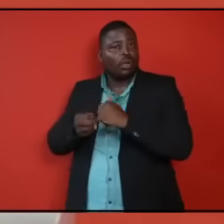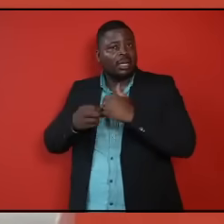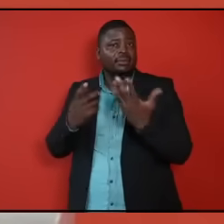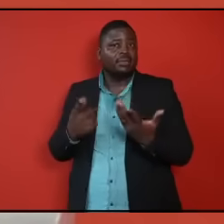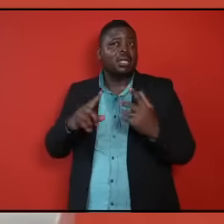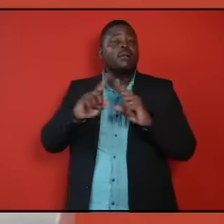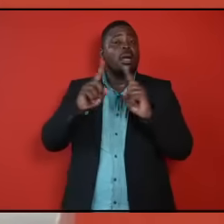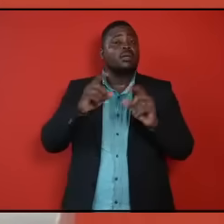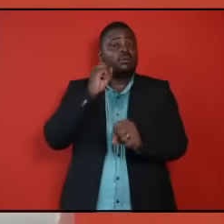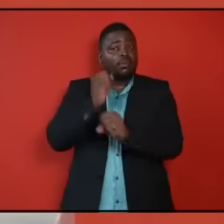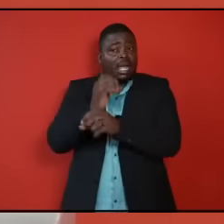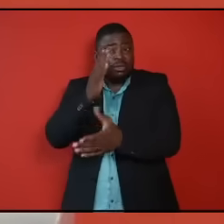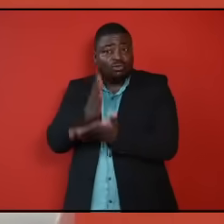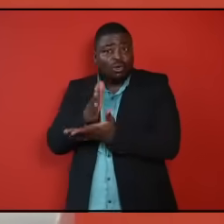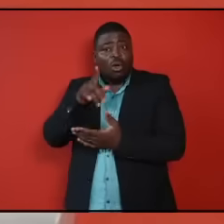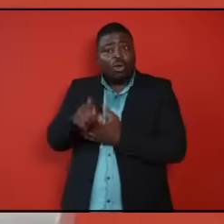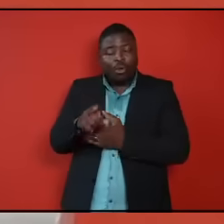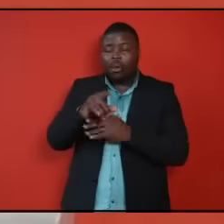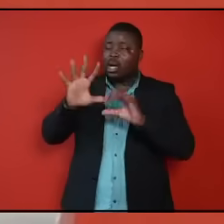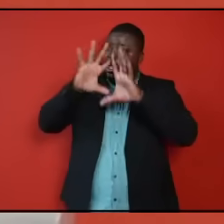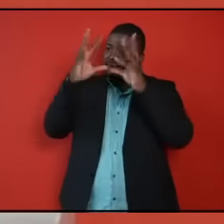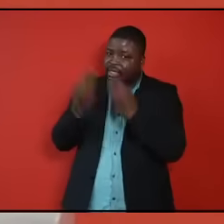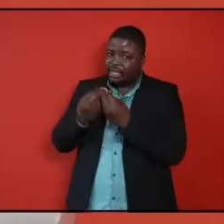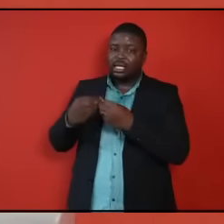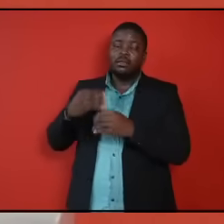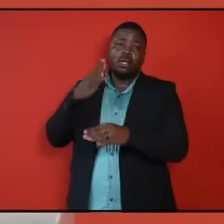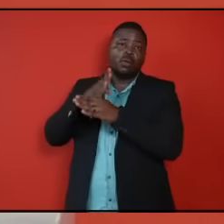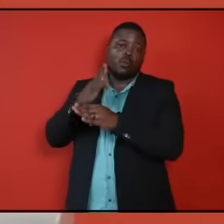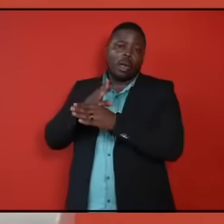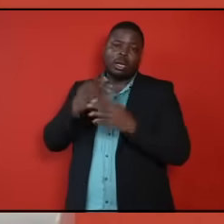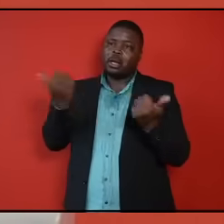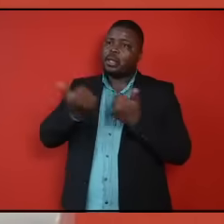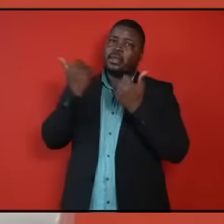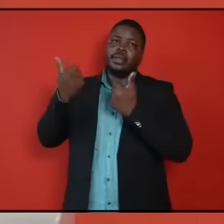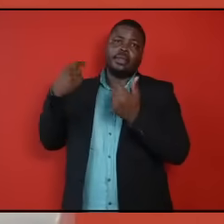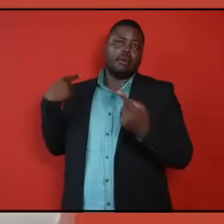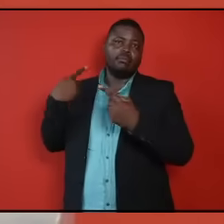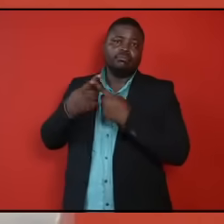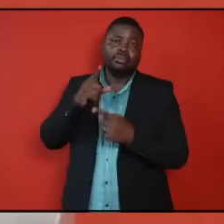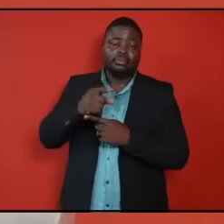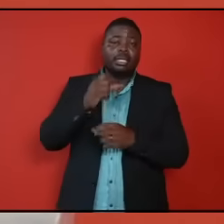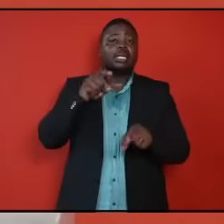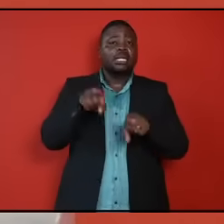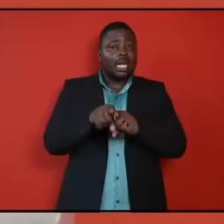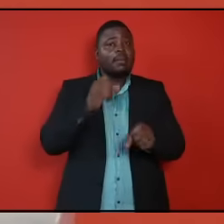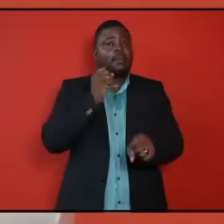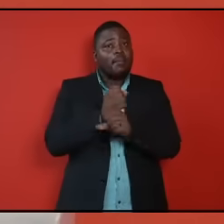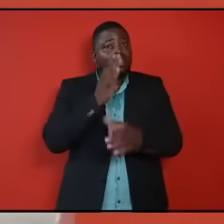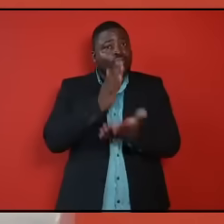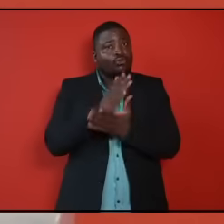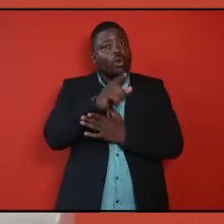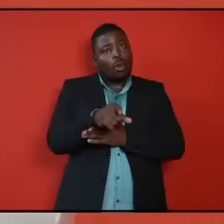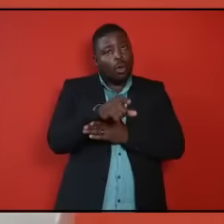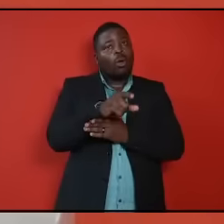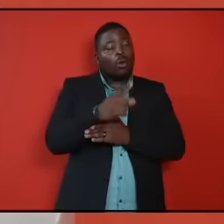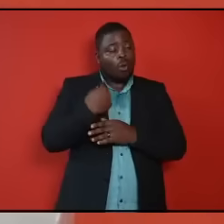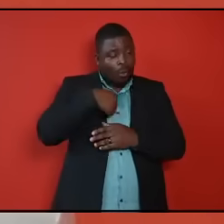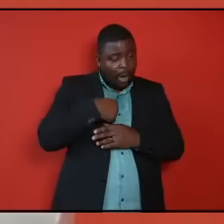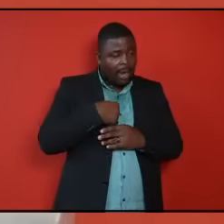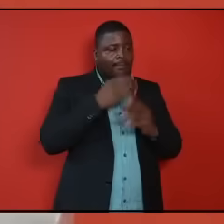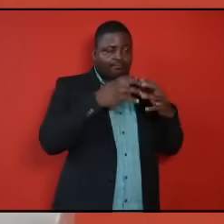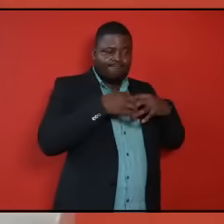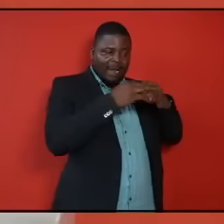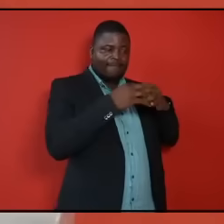make sure that all of these things work so that we've got a proper government and we can, through Gauteng government,